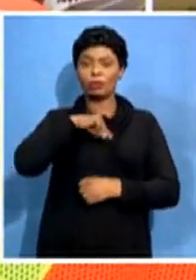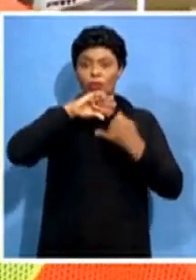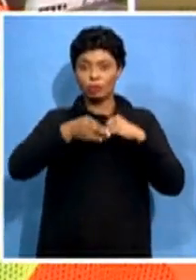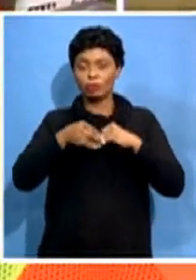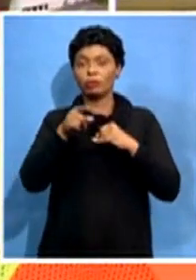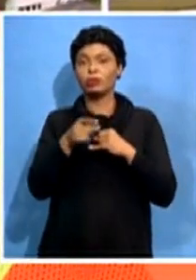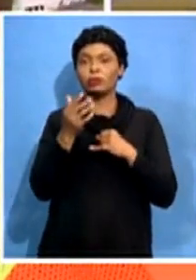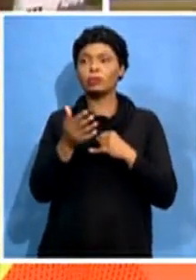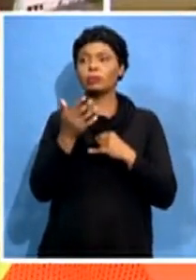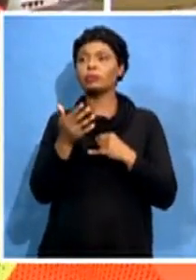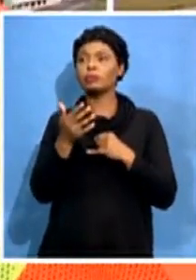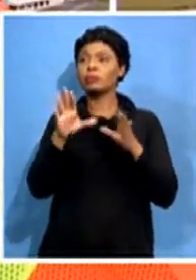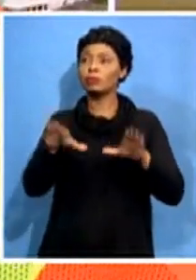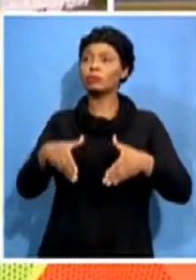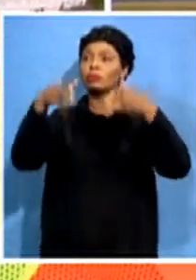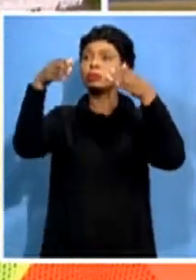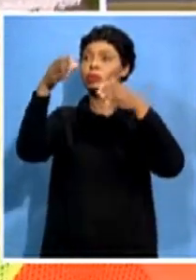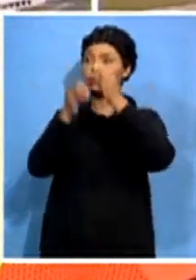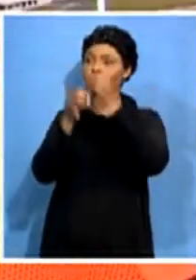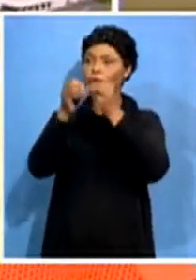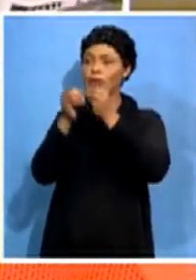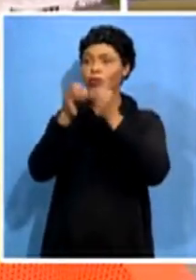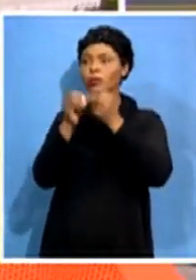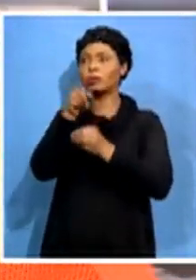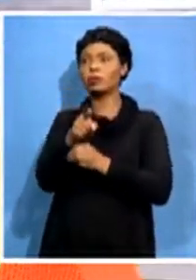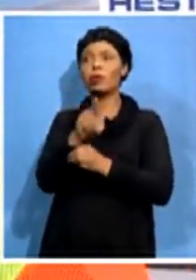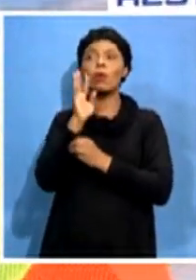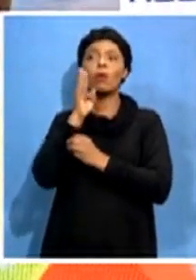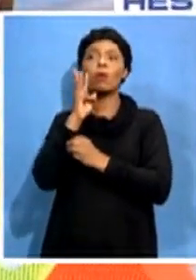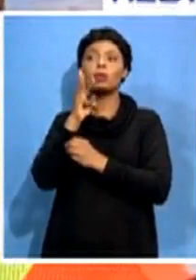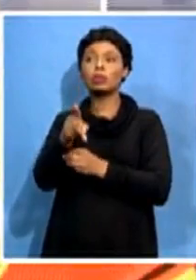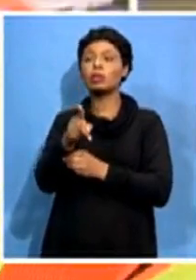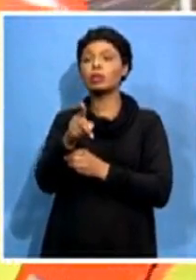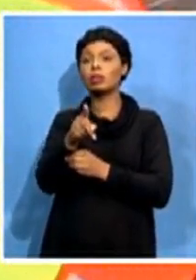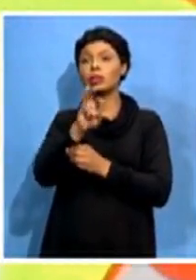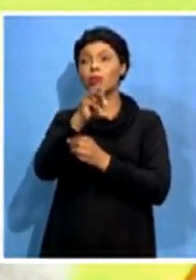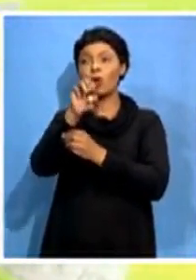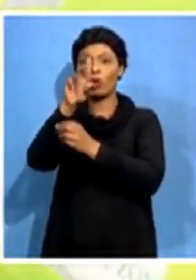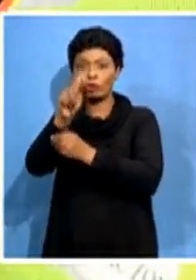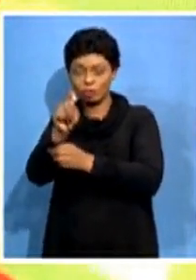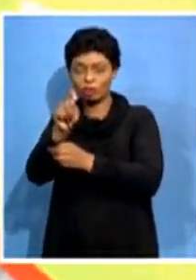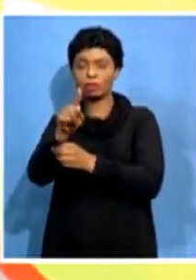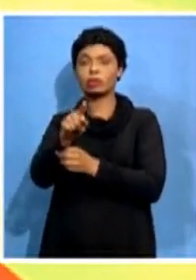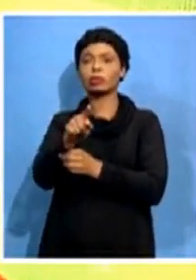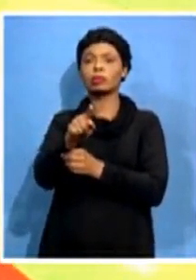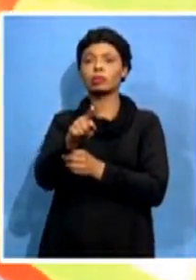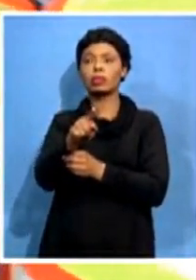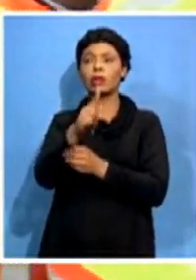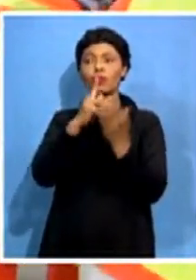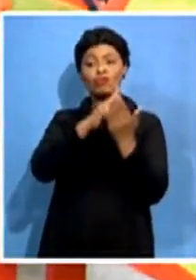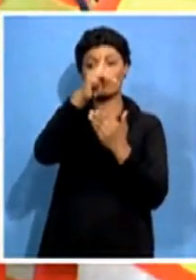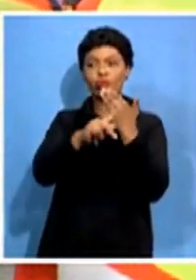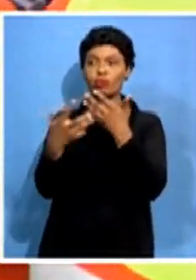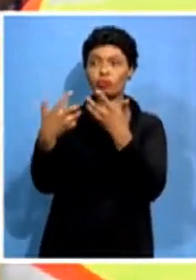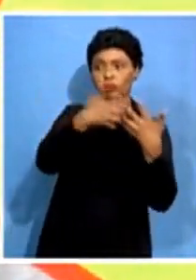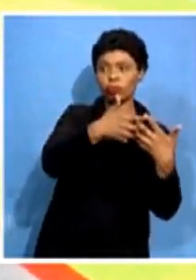and Automotive being the lower two projects which are happening here. Aeroclass Dace